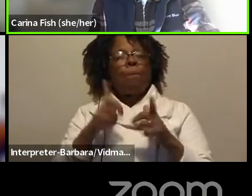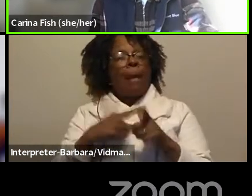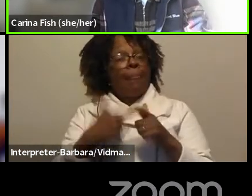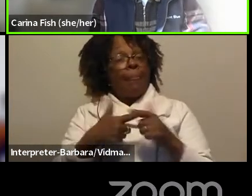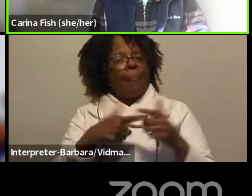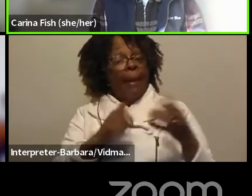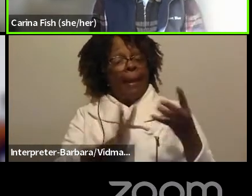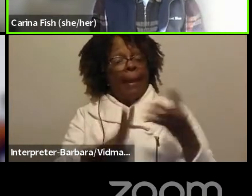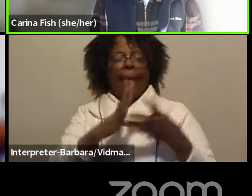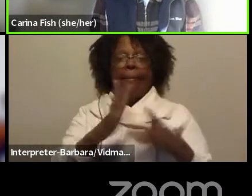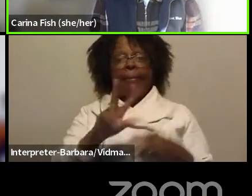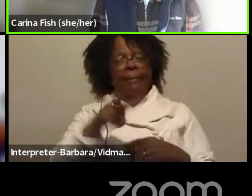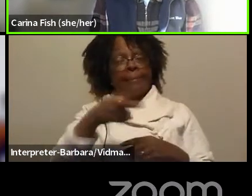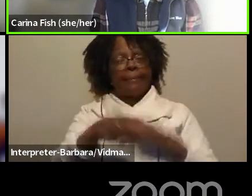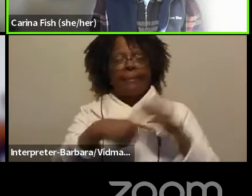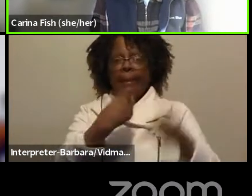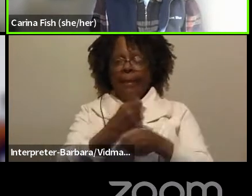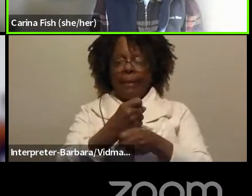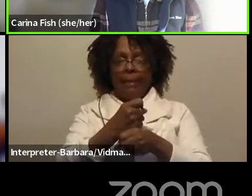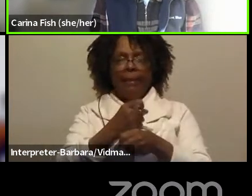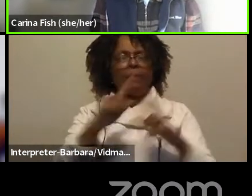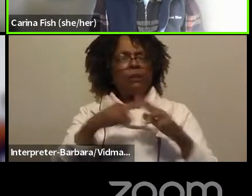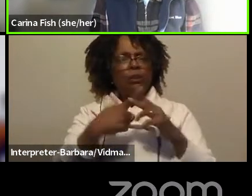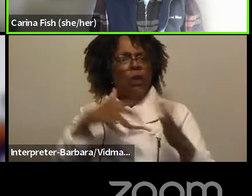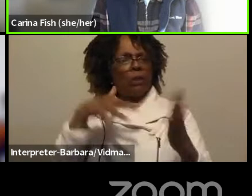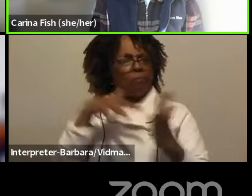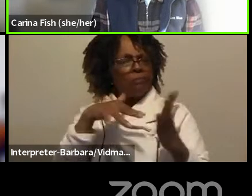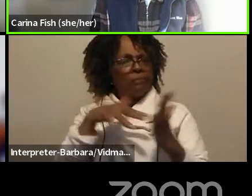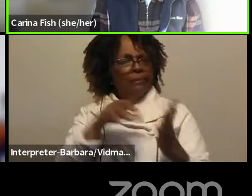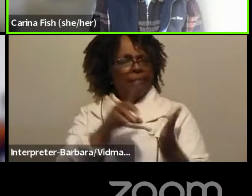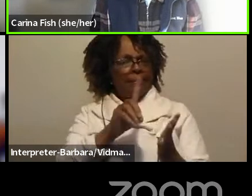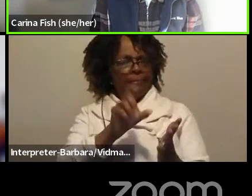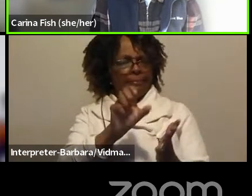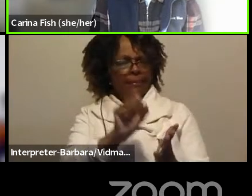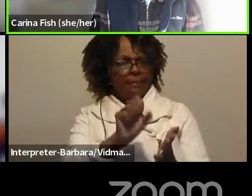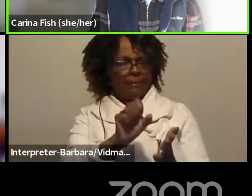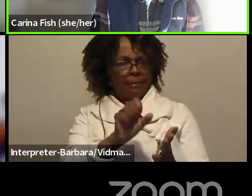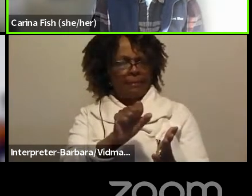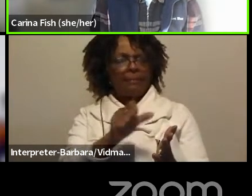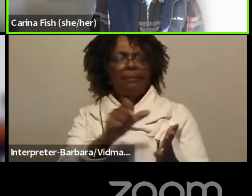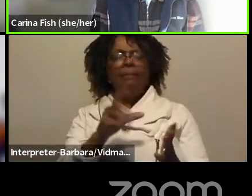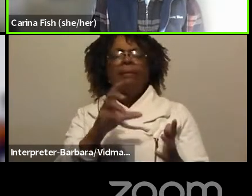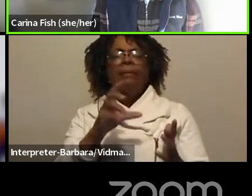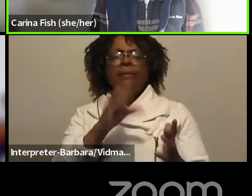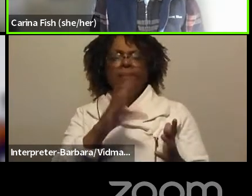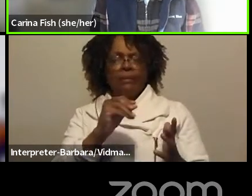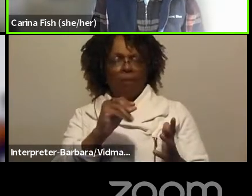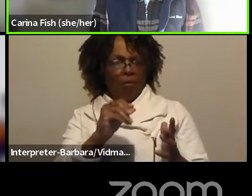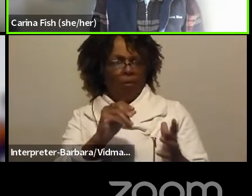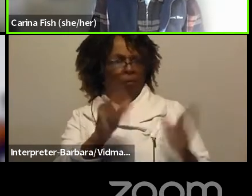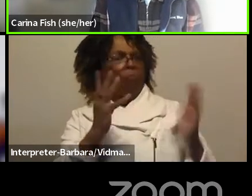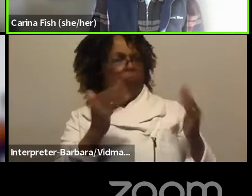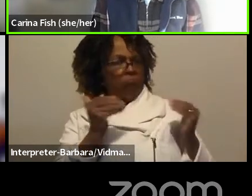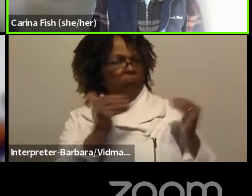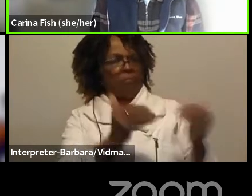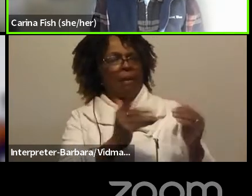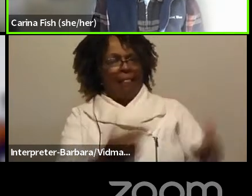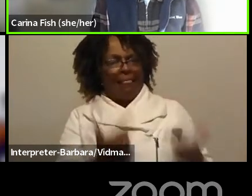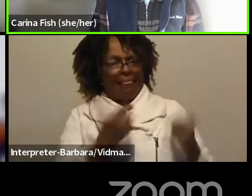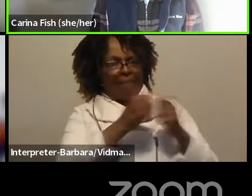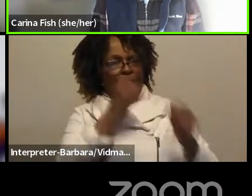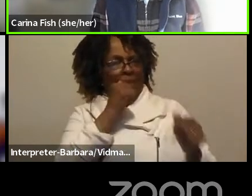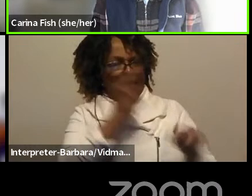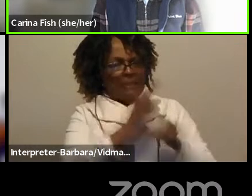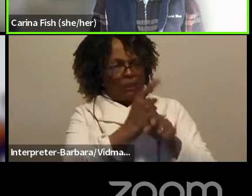year, I was driving into SF every single weekend to stay with my sister who had just moved there, and going swing dancing on